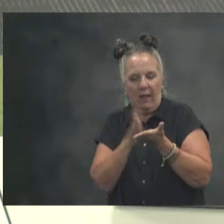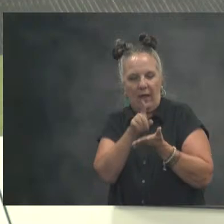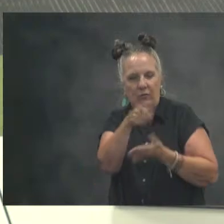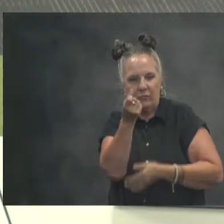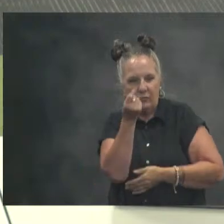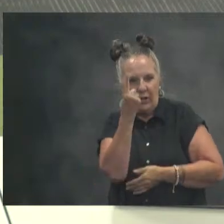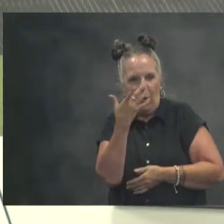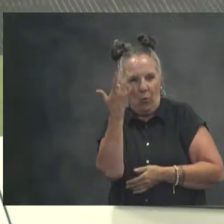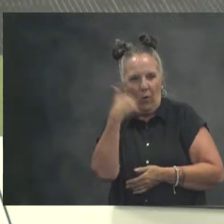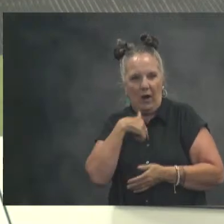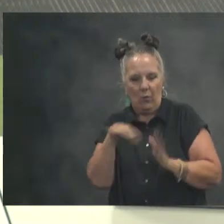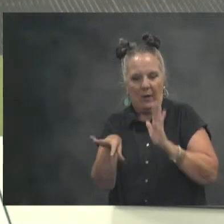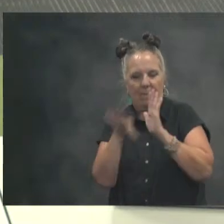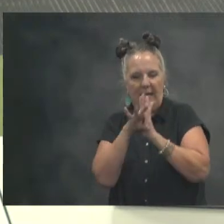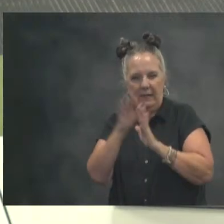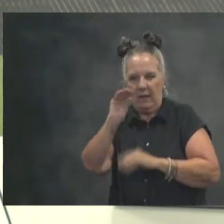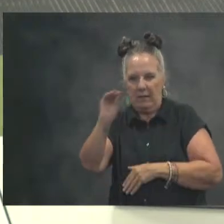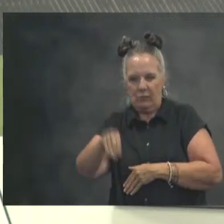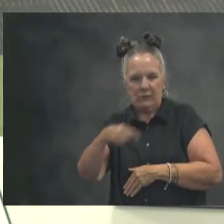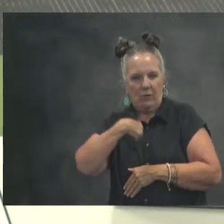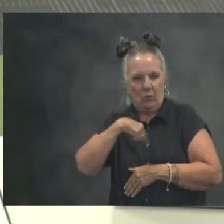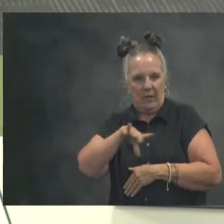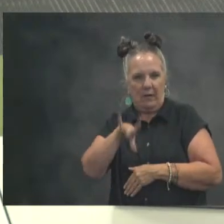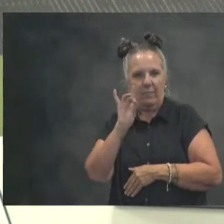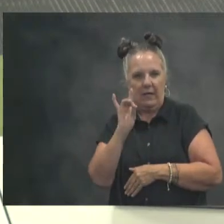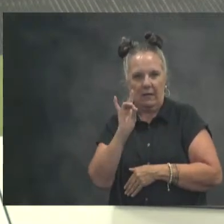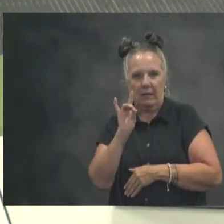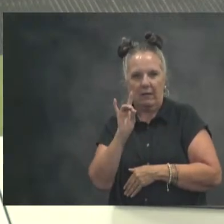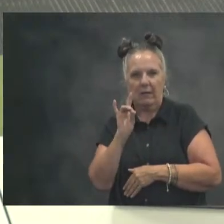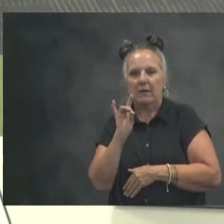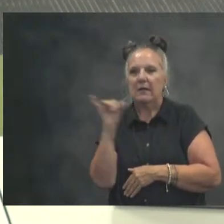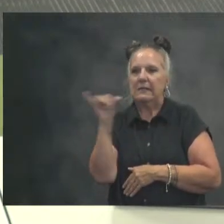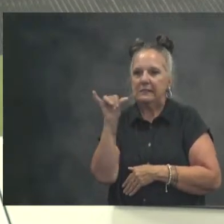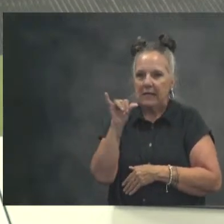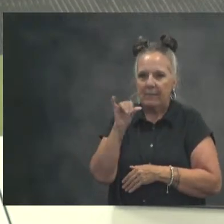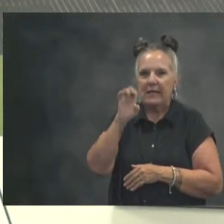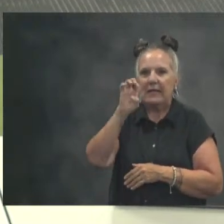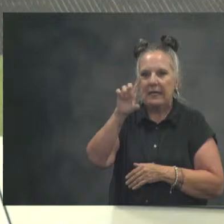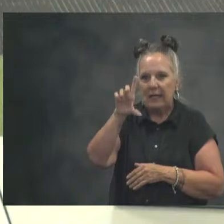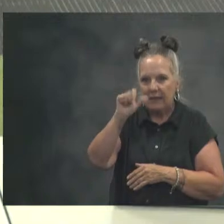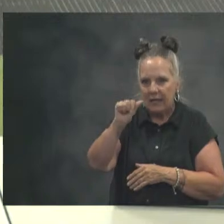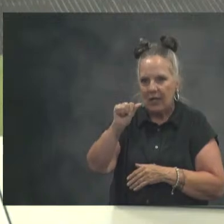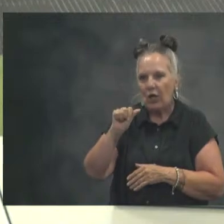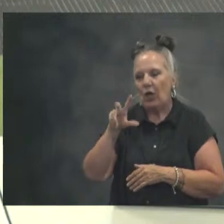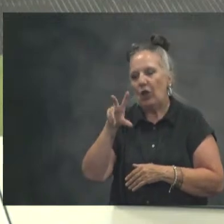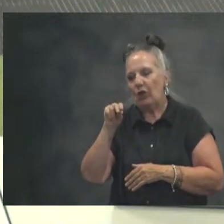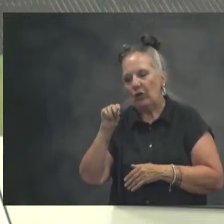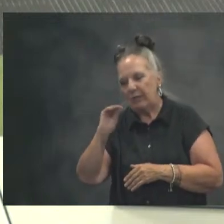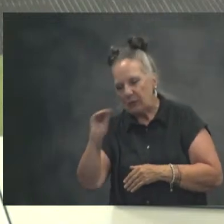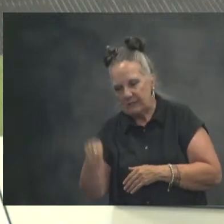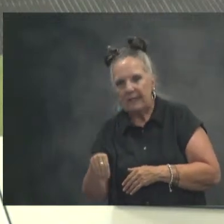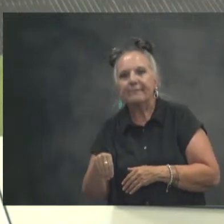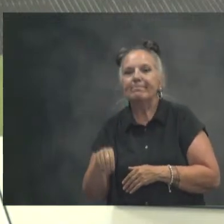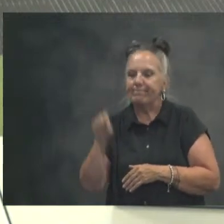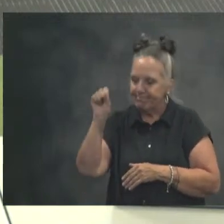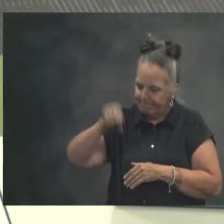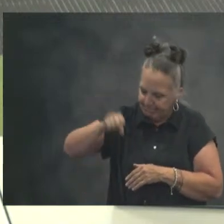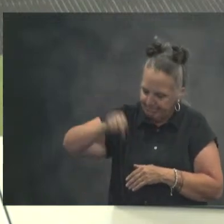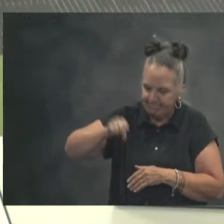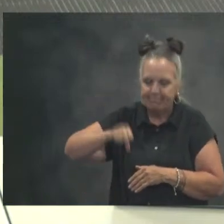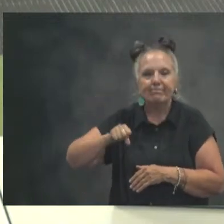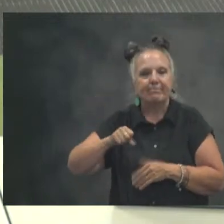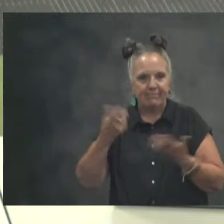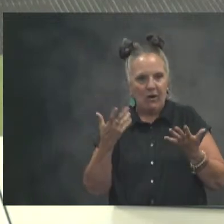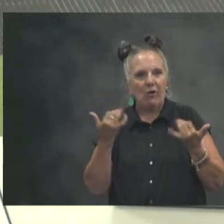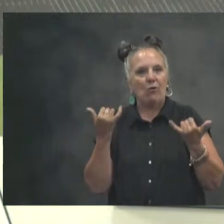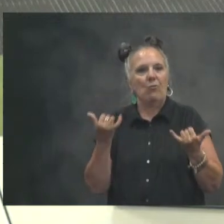why we chose the particular percentages that we chose. Same thing for ELA, a 30% increase over 5 years. Yep, looked at our current